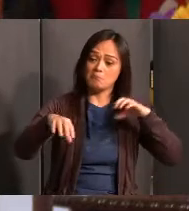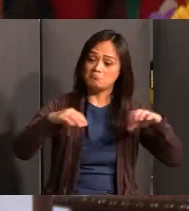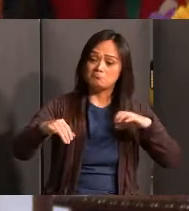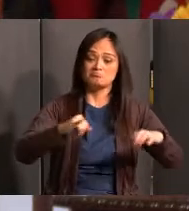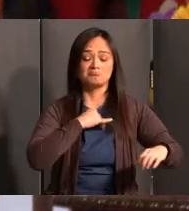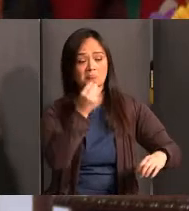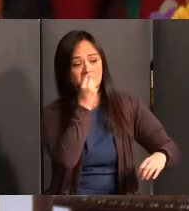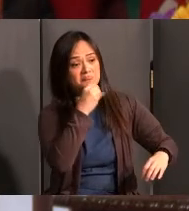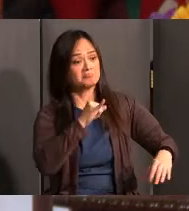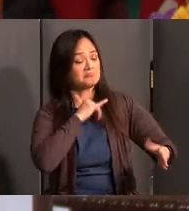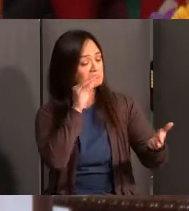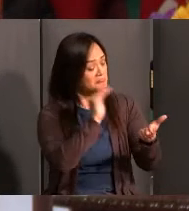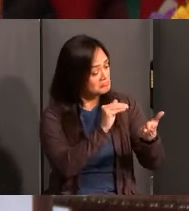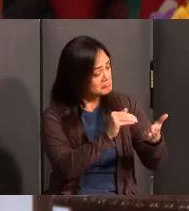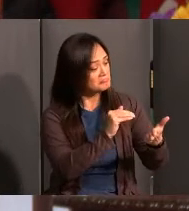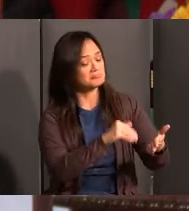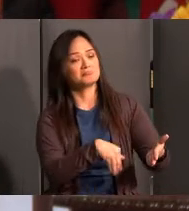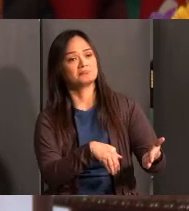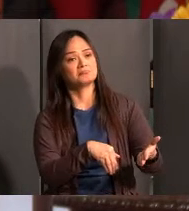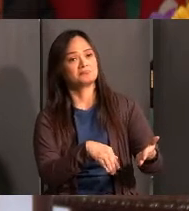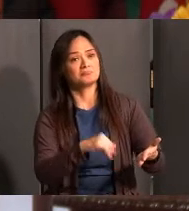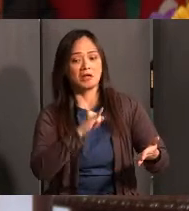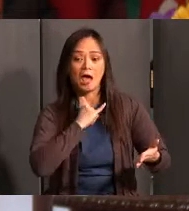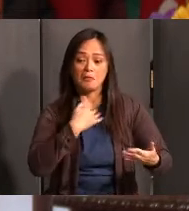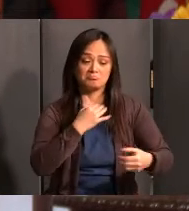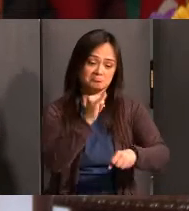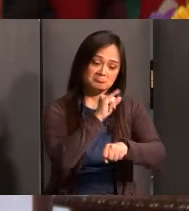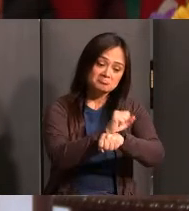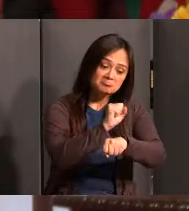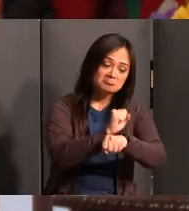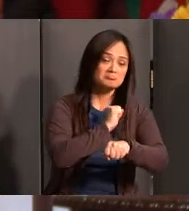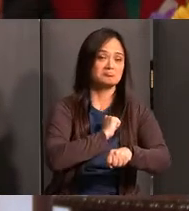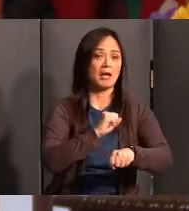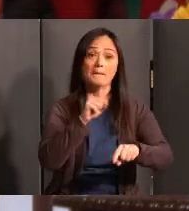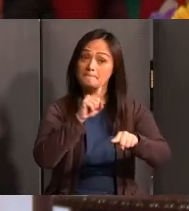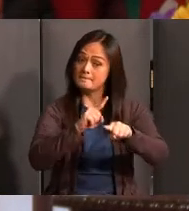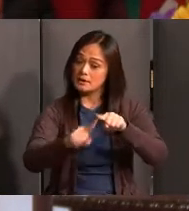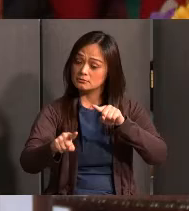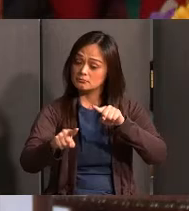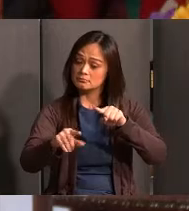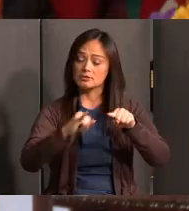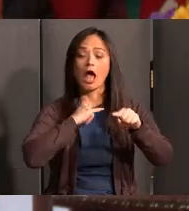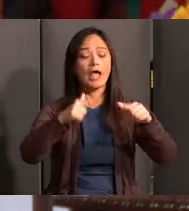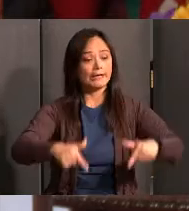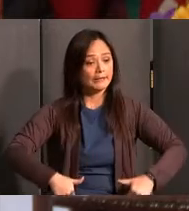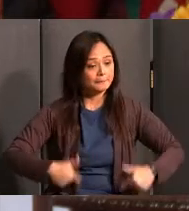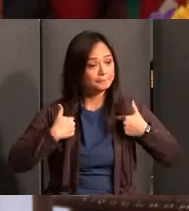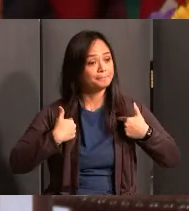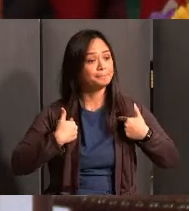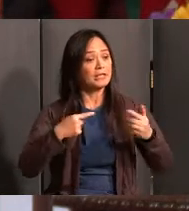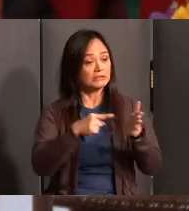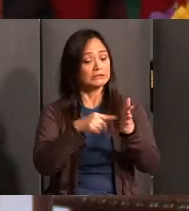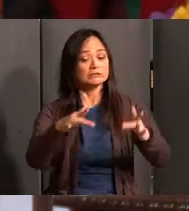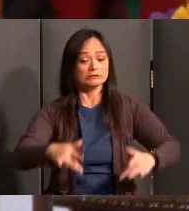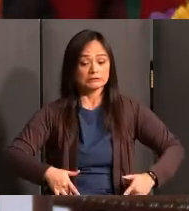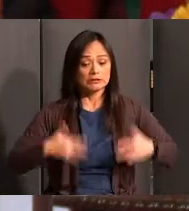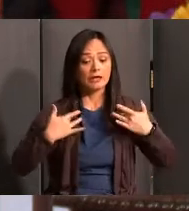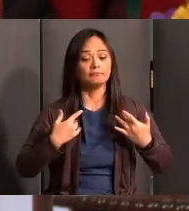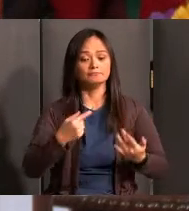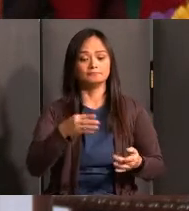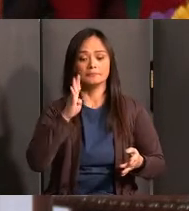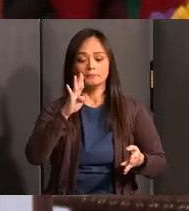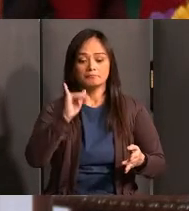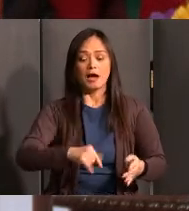I study, I have a job, but I live this life by